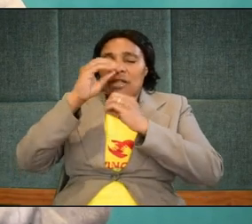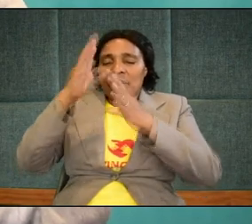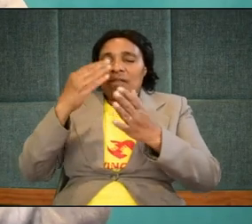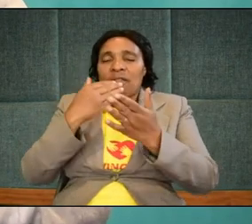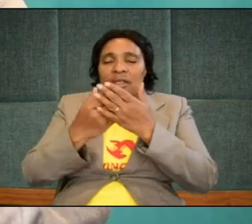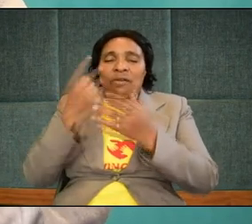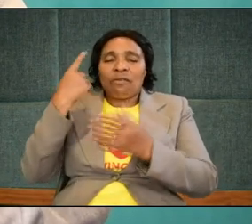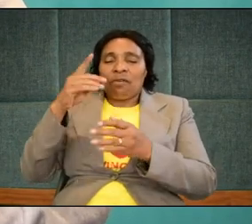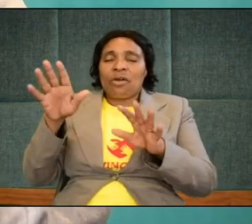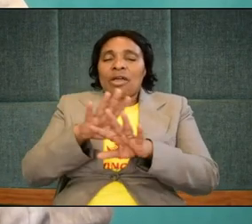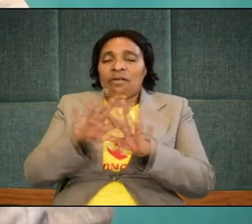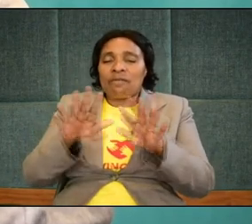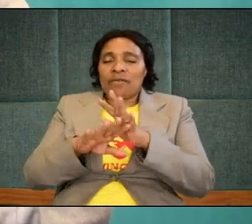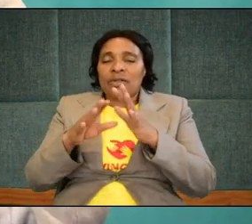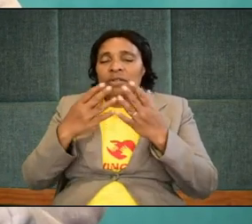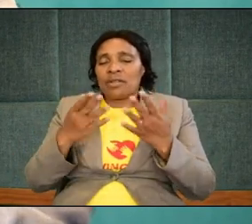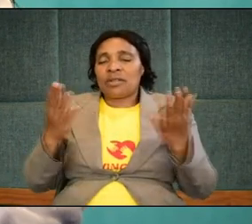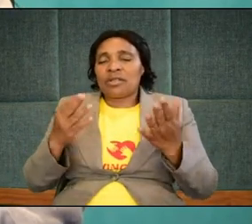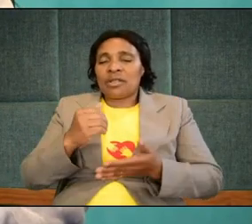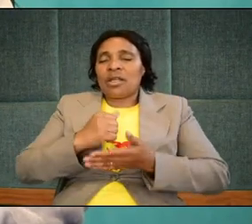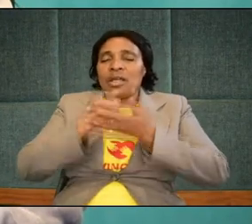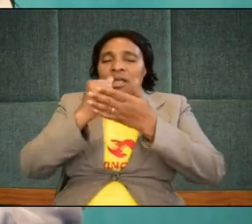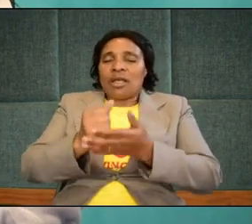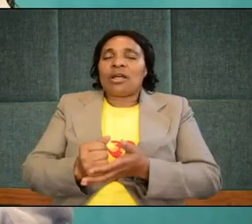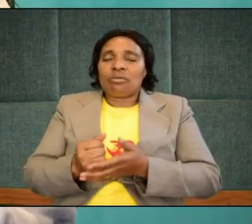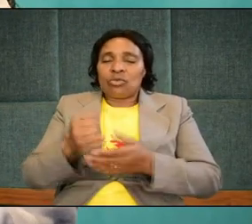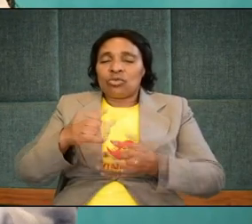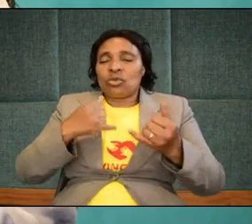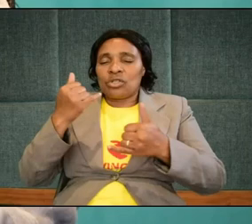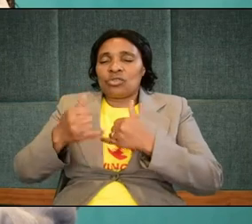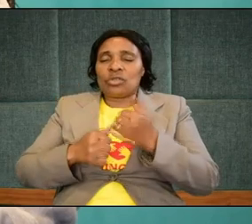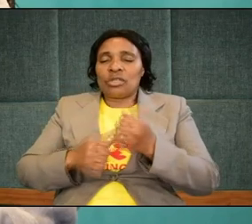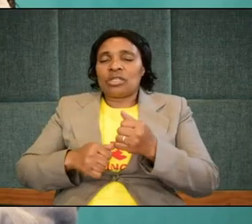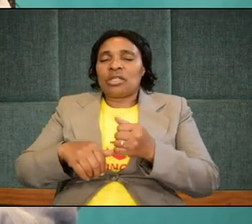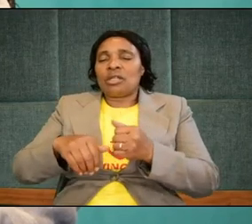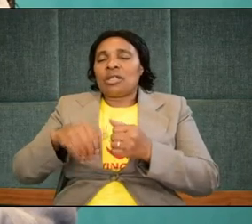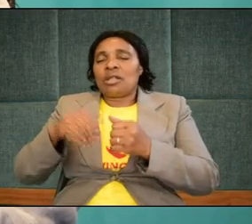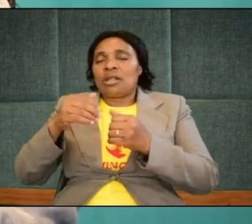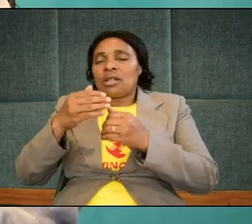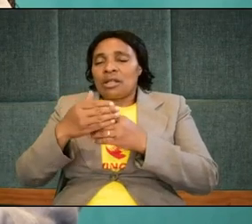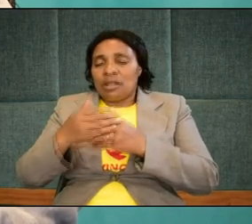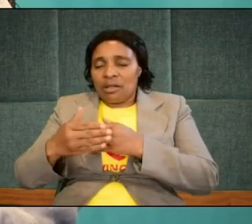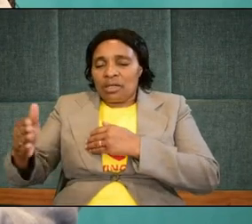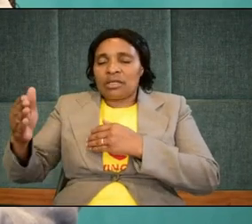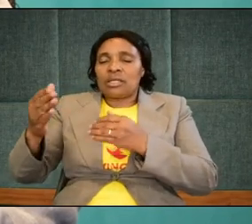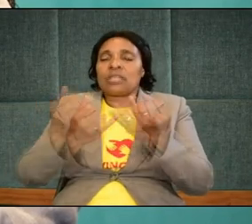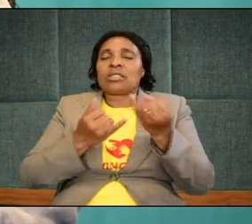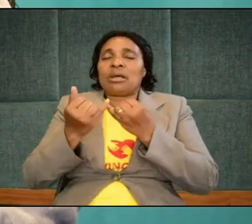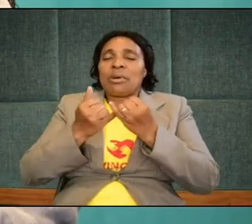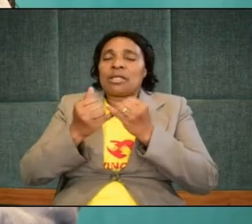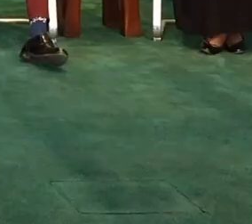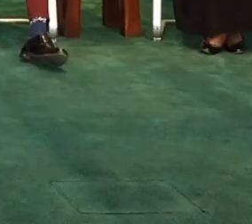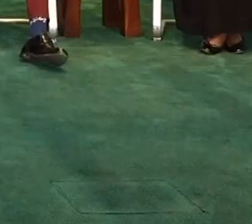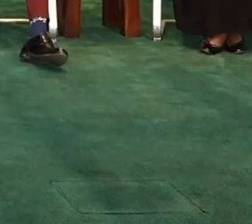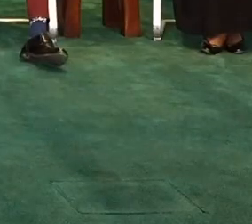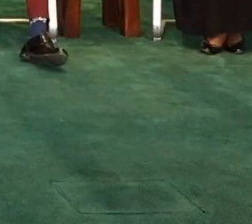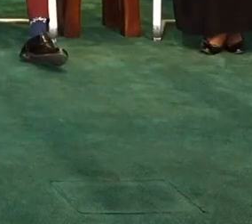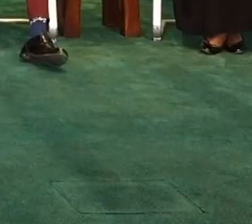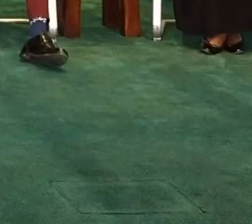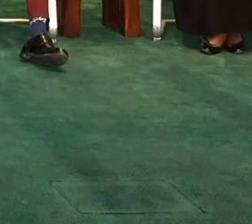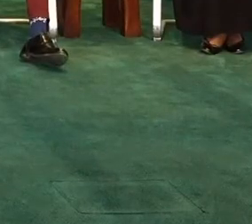everything. Help us enjoy the rest of our Sabbath. For this is my humble prayer, believing and trusting in Jesus